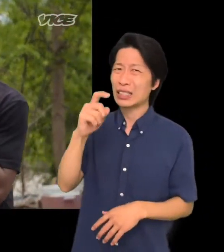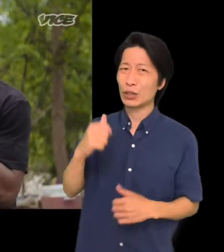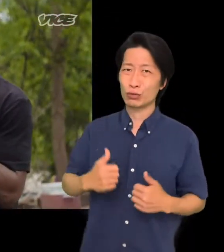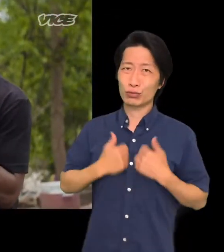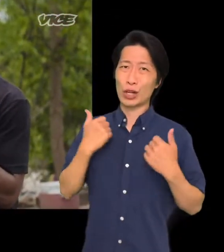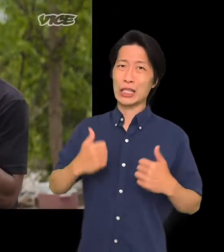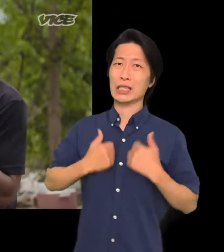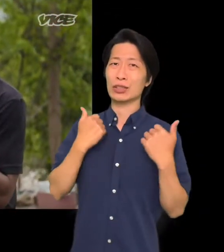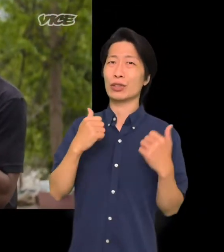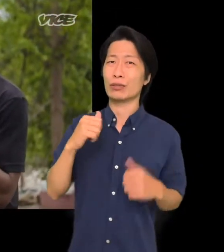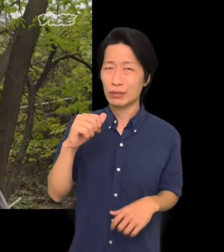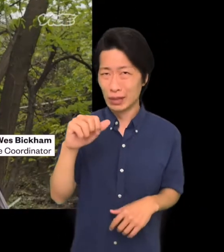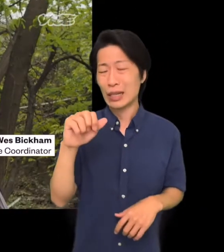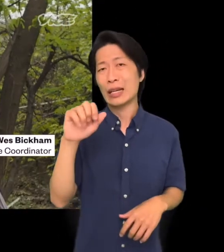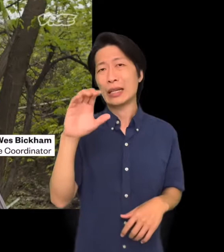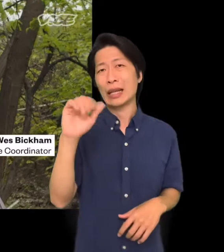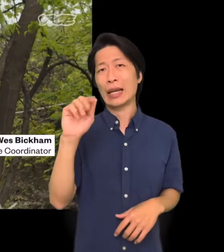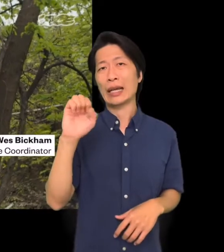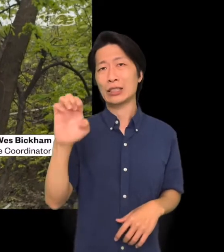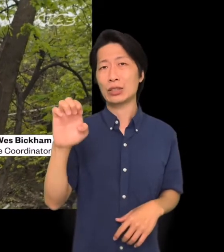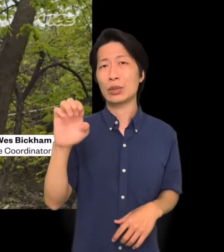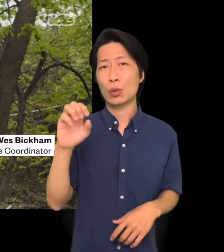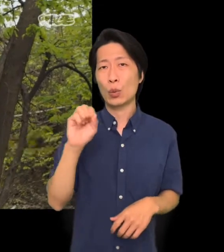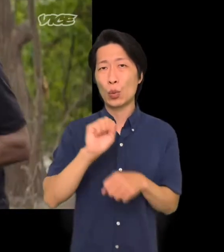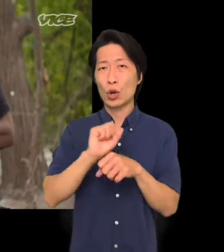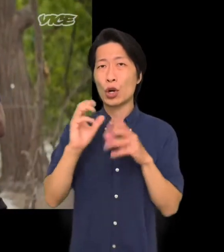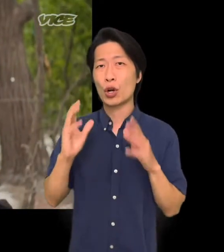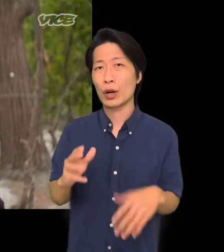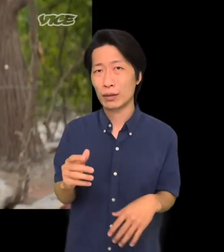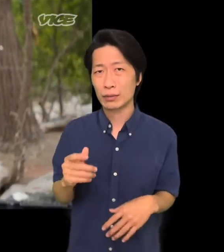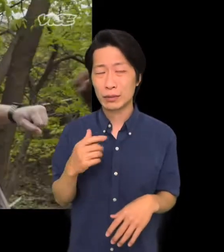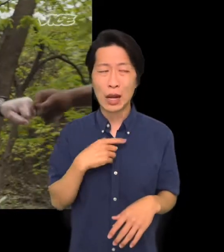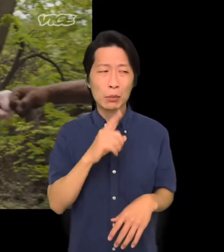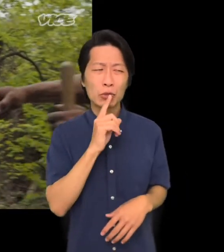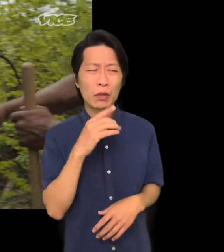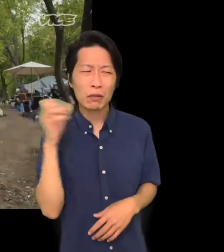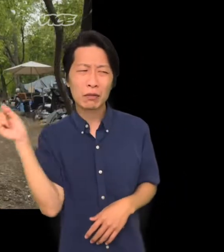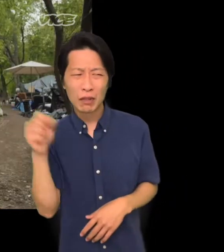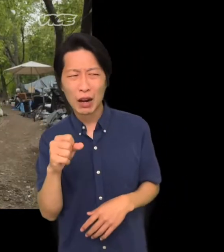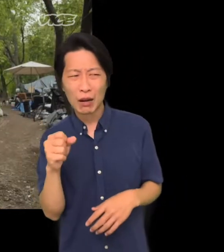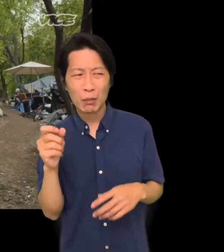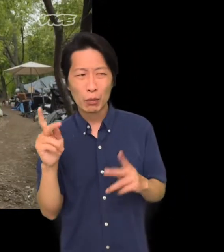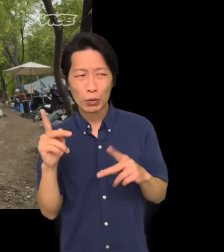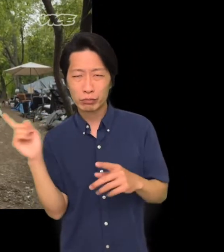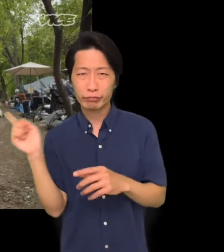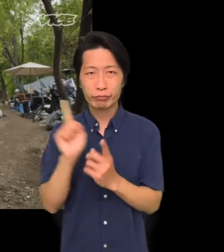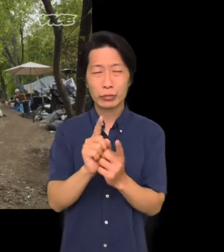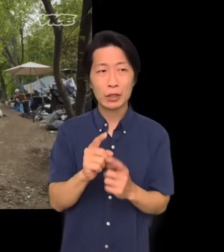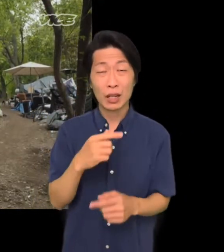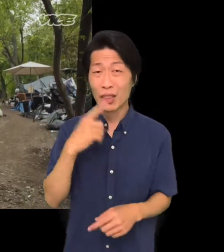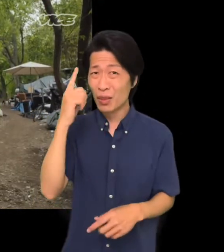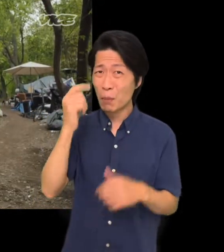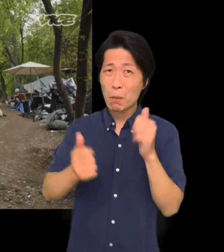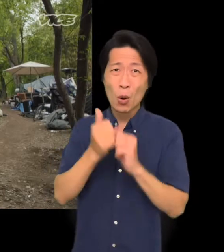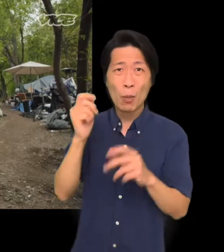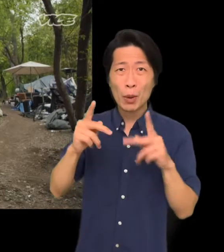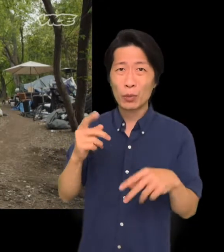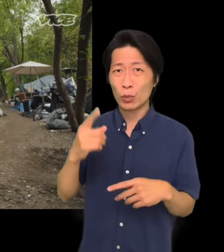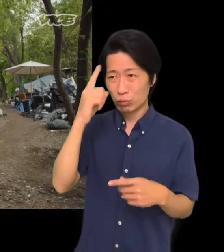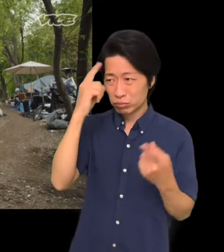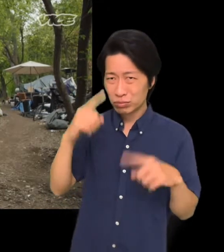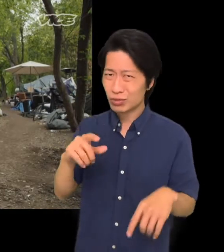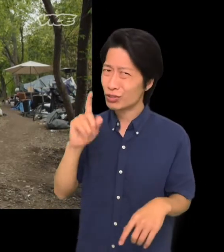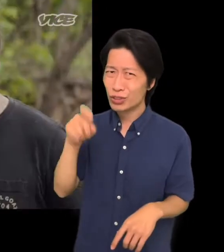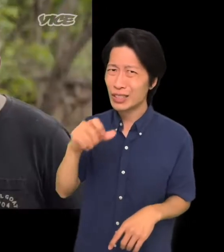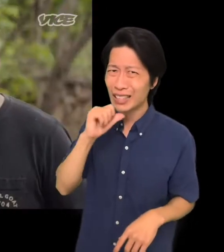really see a caseworker. Okay. I'm sure I can get somebody out here. Appreciate it. I think most people would agree that we shouldn't have human